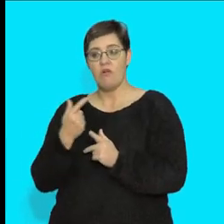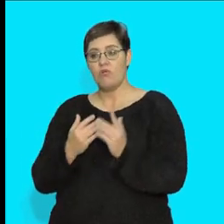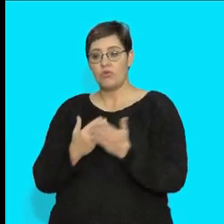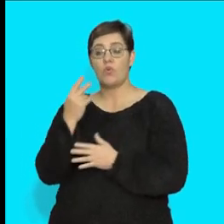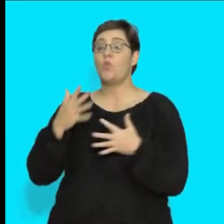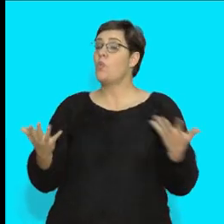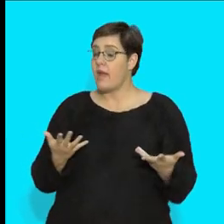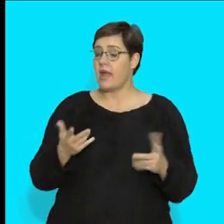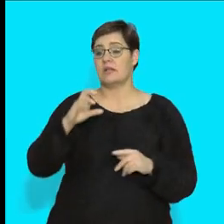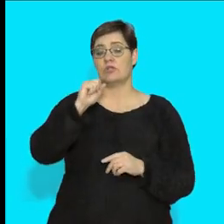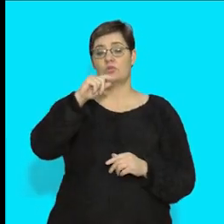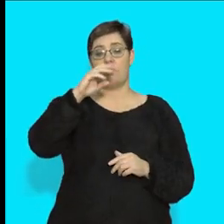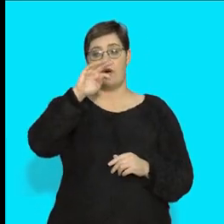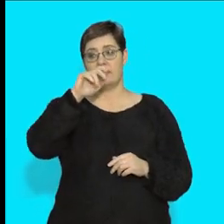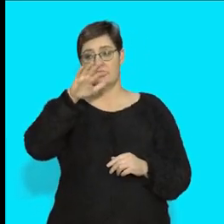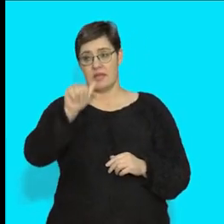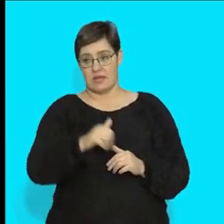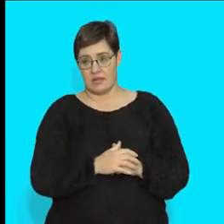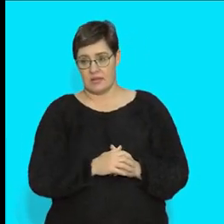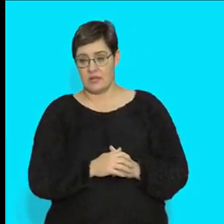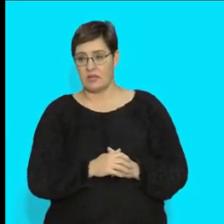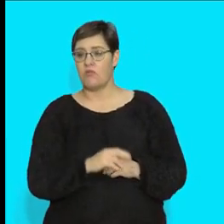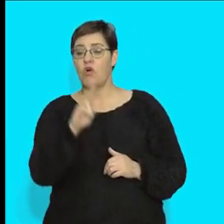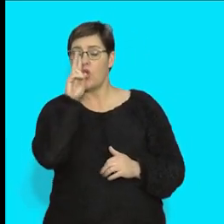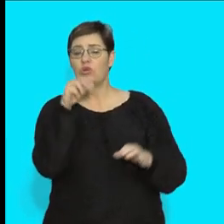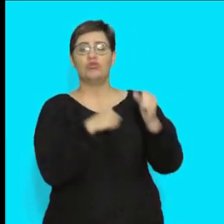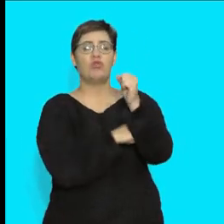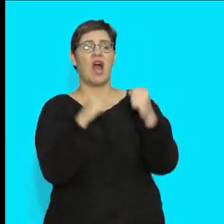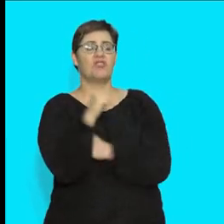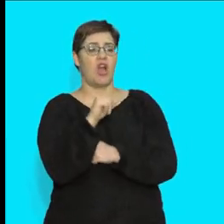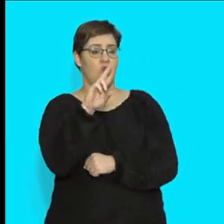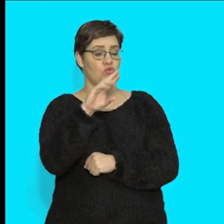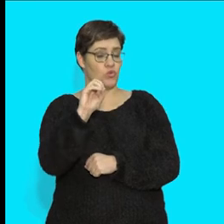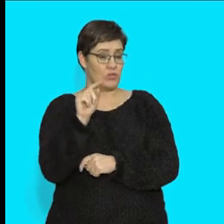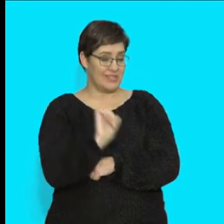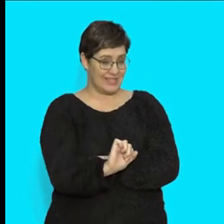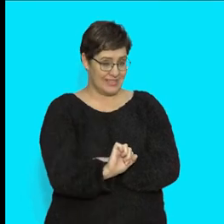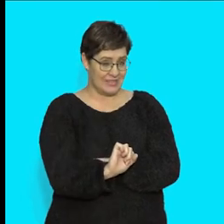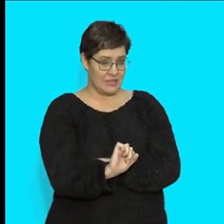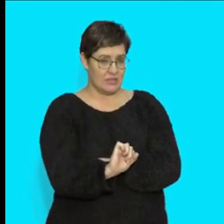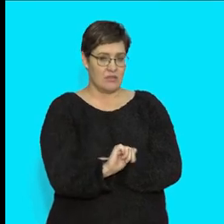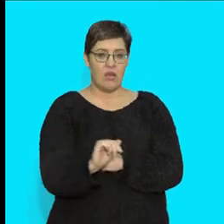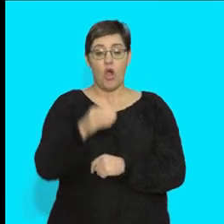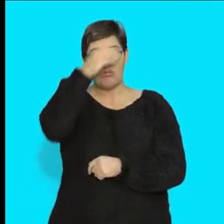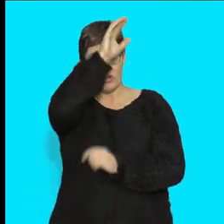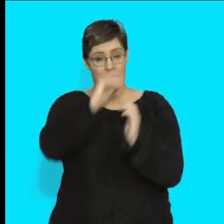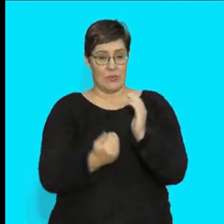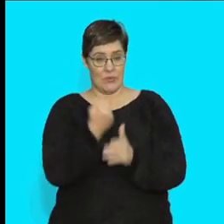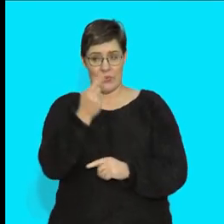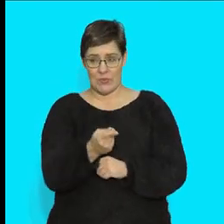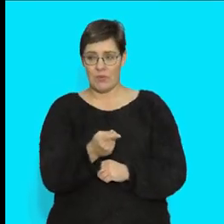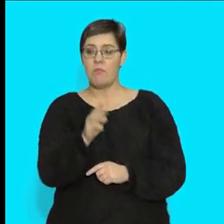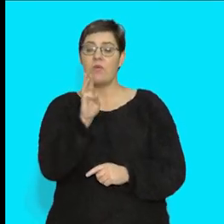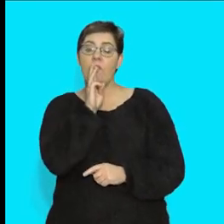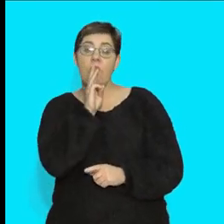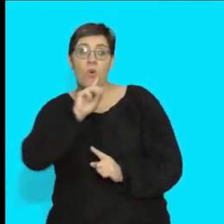So basically, we're going to look at the structure of the root. This is a new concept of how the water goes up